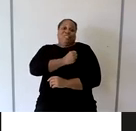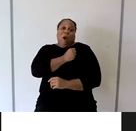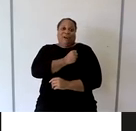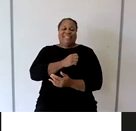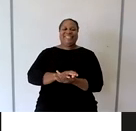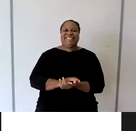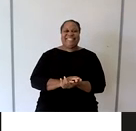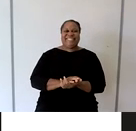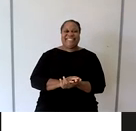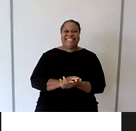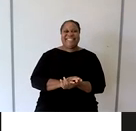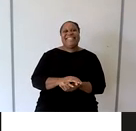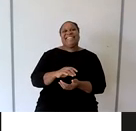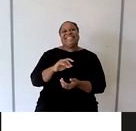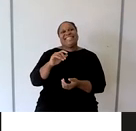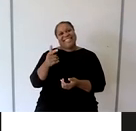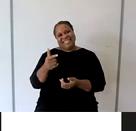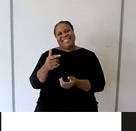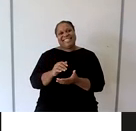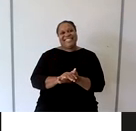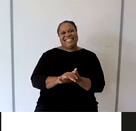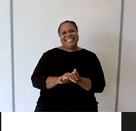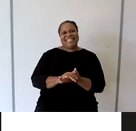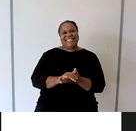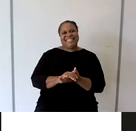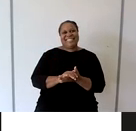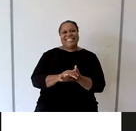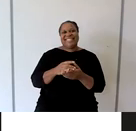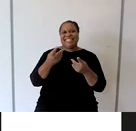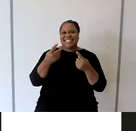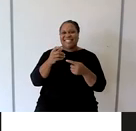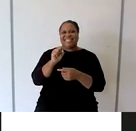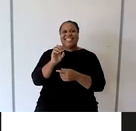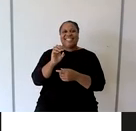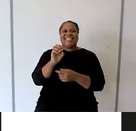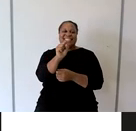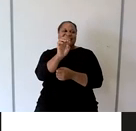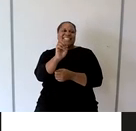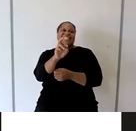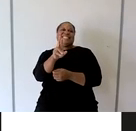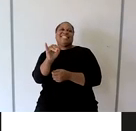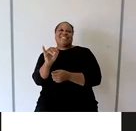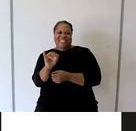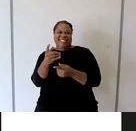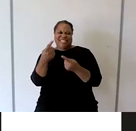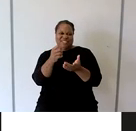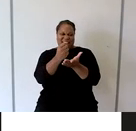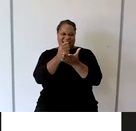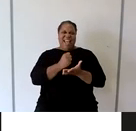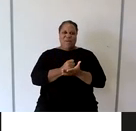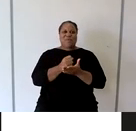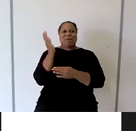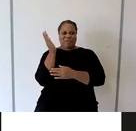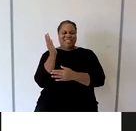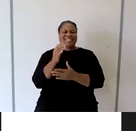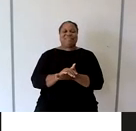I will go into the next slide. Siri's trying to help me with my presentation here. So one of the articles